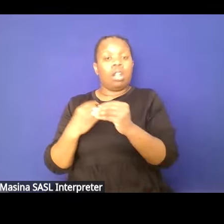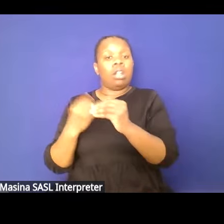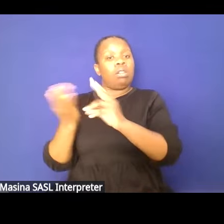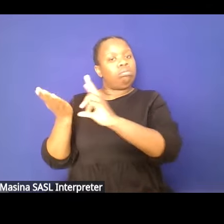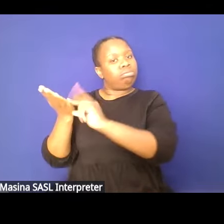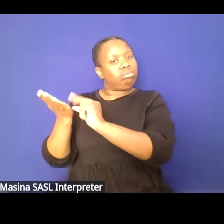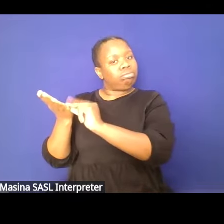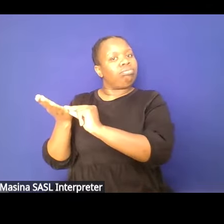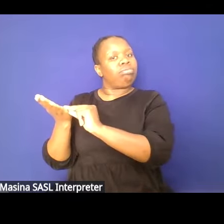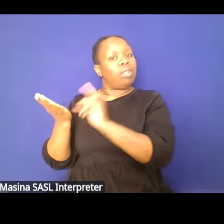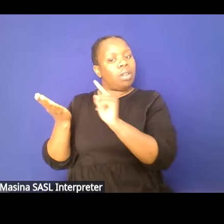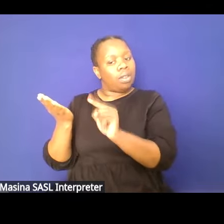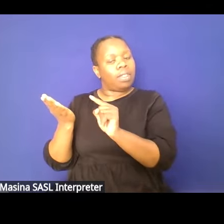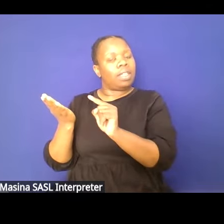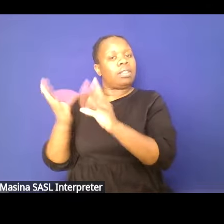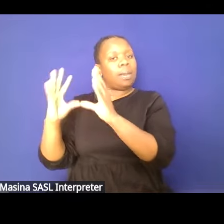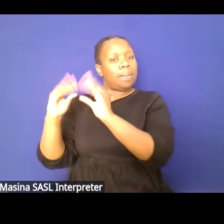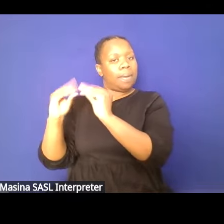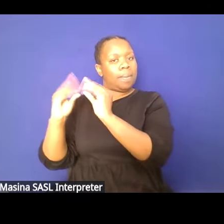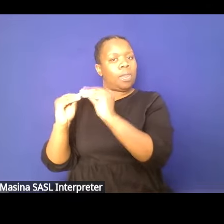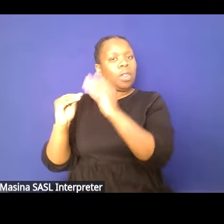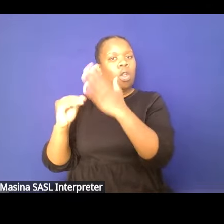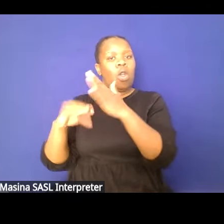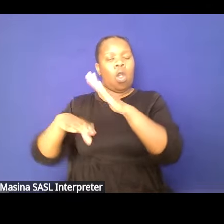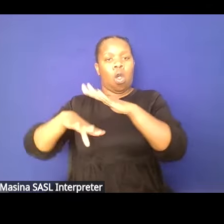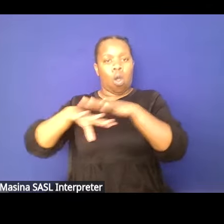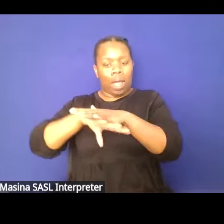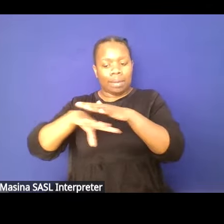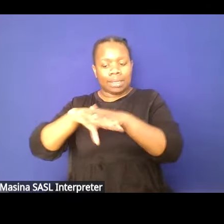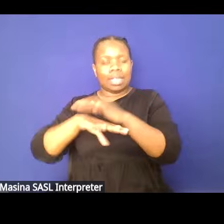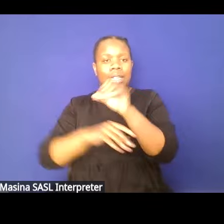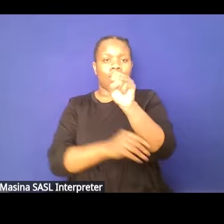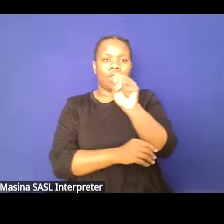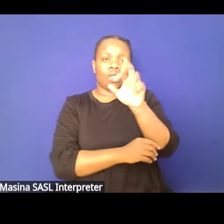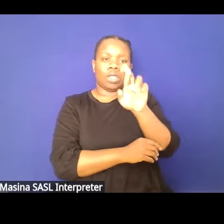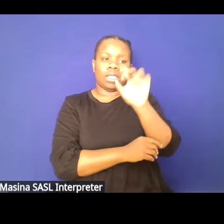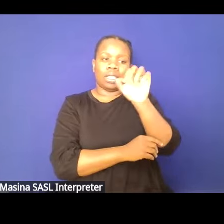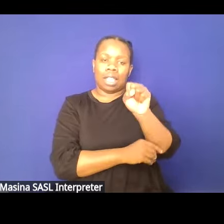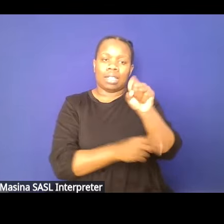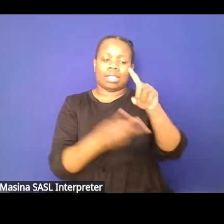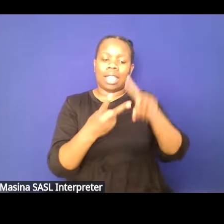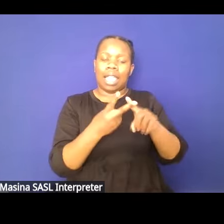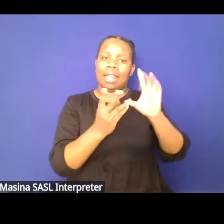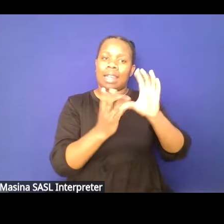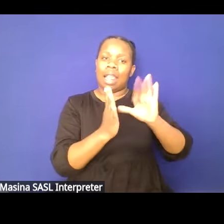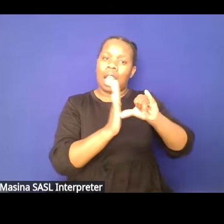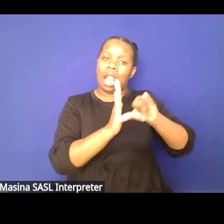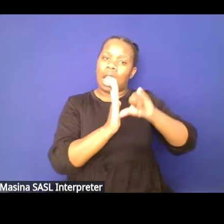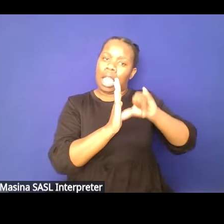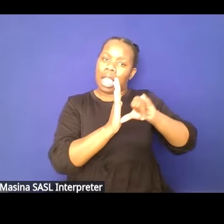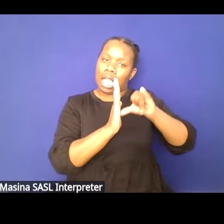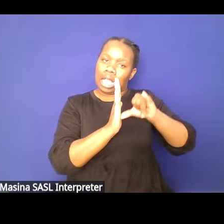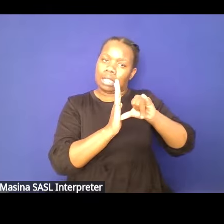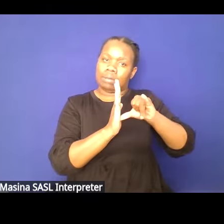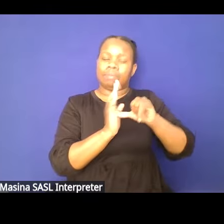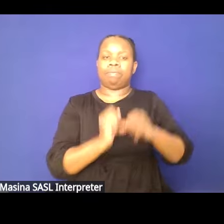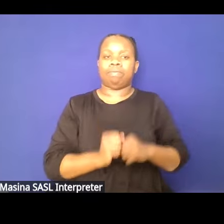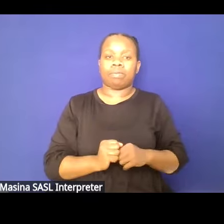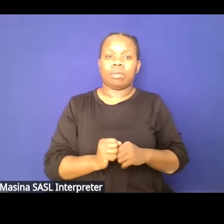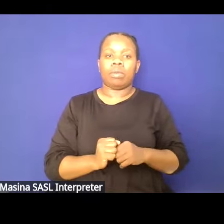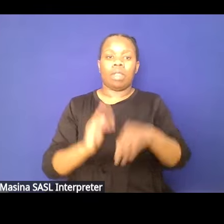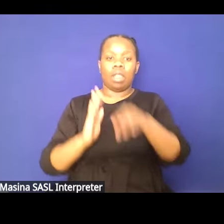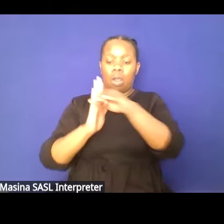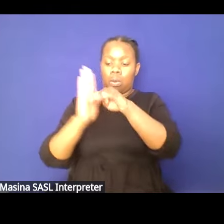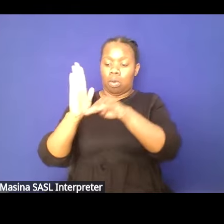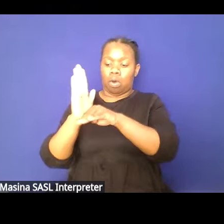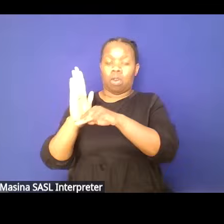on the SARS website, on the YouTube link as is. Ladies and gentlemen, our program today has been